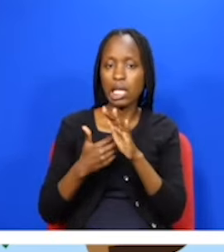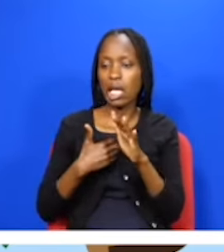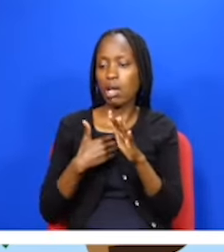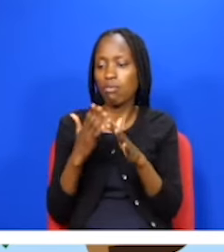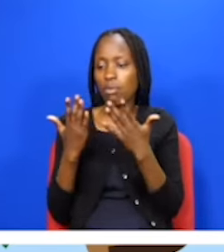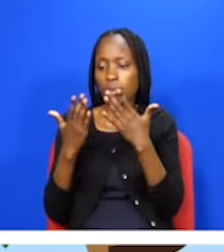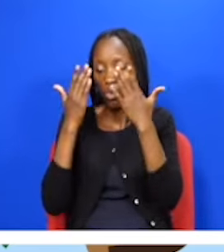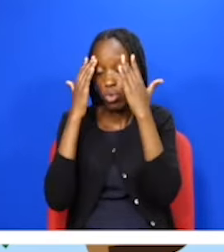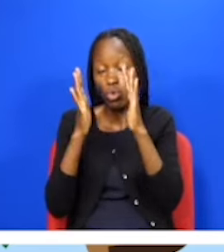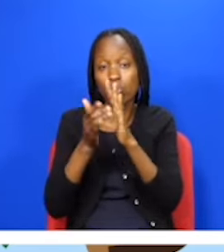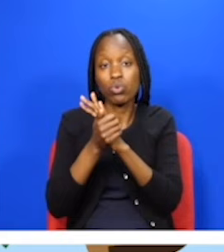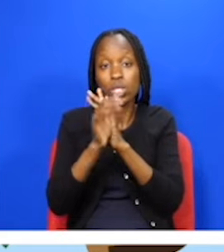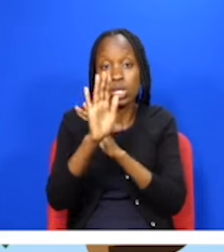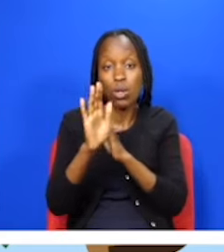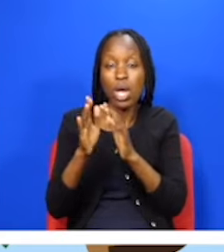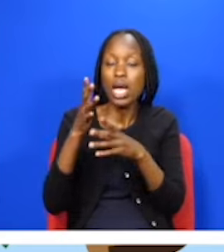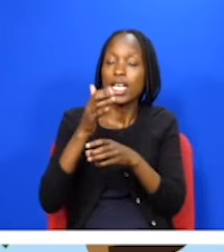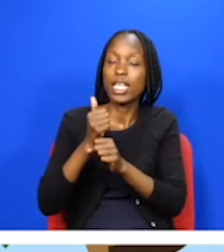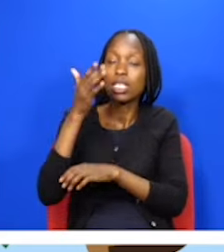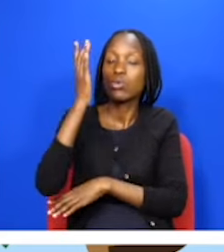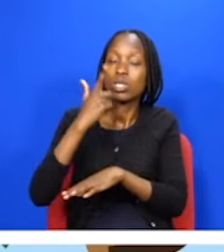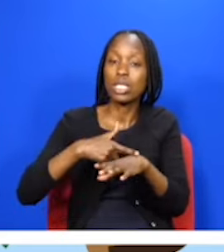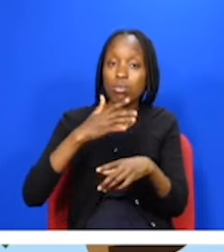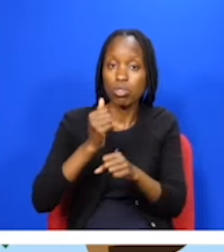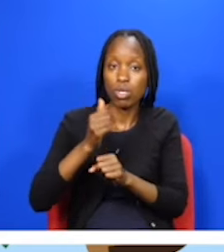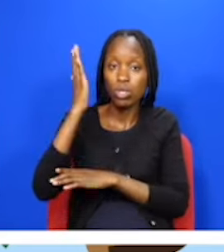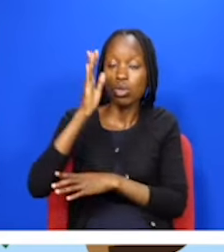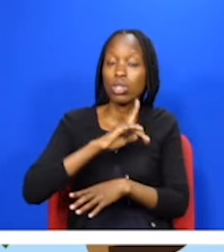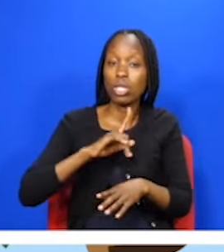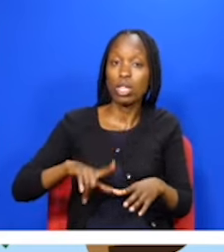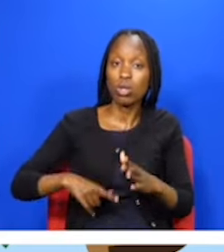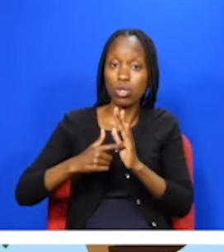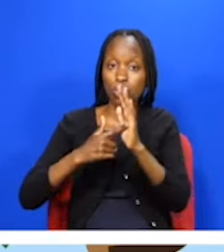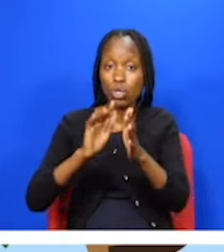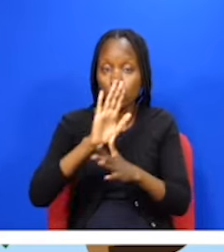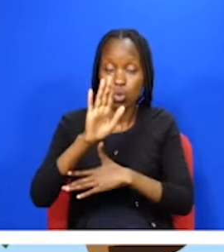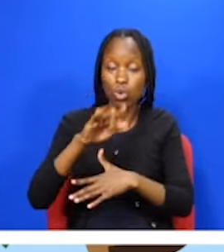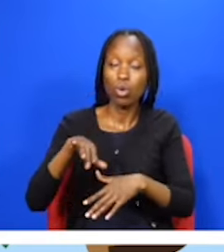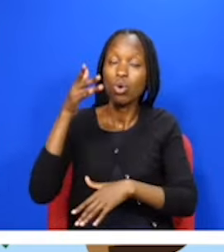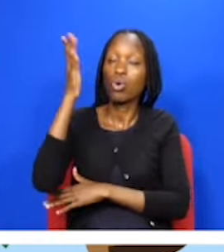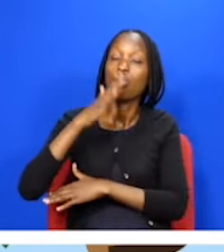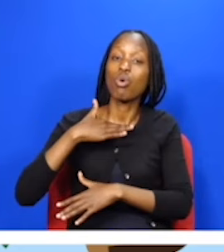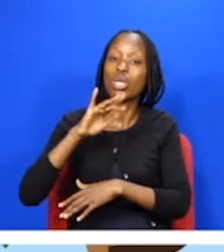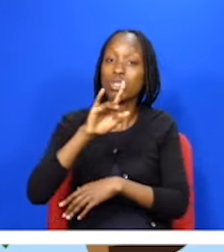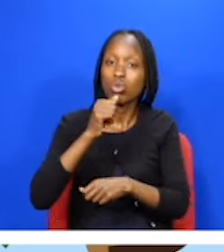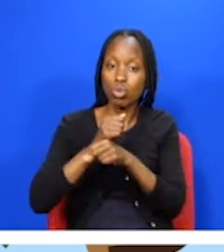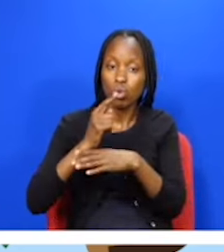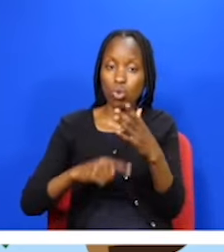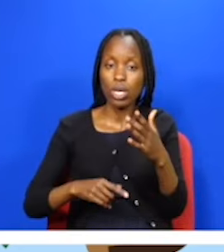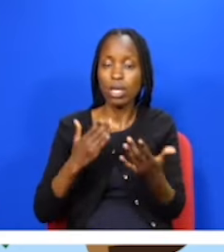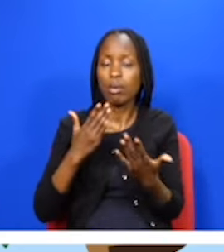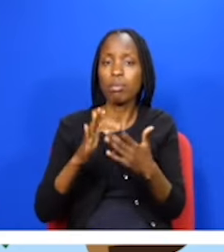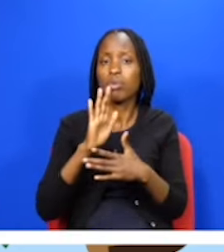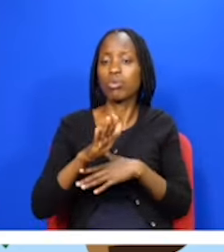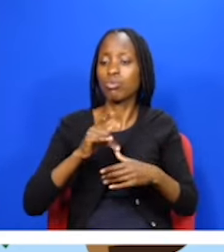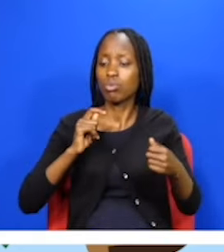it. Trust God. When you trust God, he will show you what he wants you to do. Maybe you've been playing music in